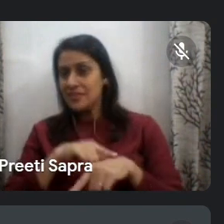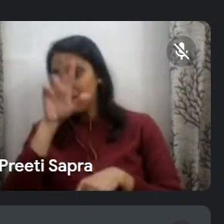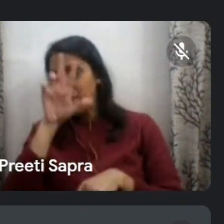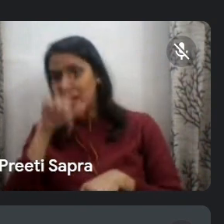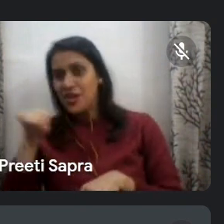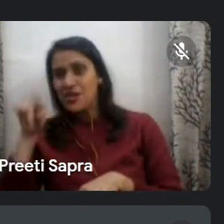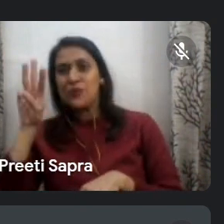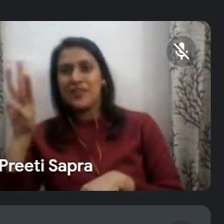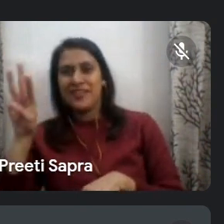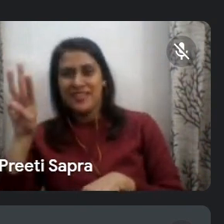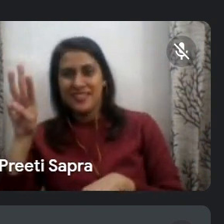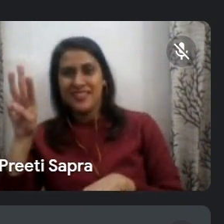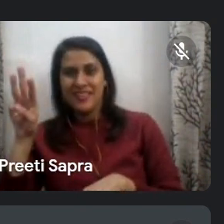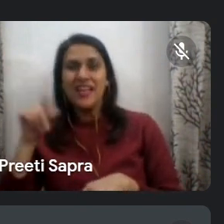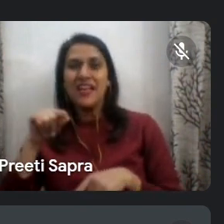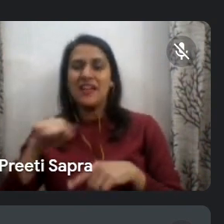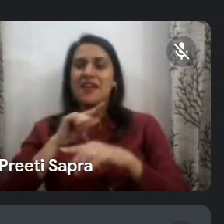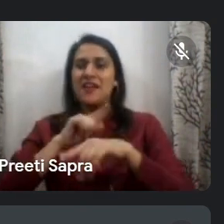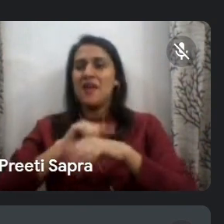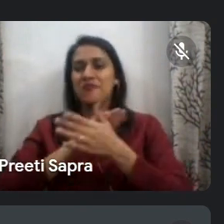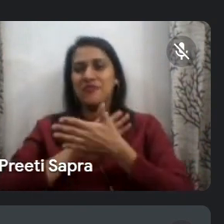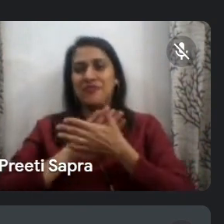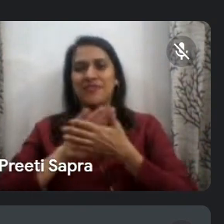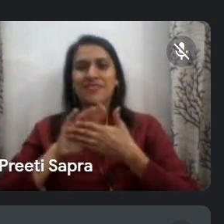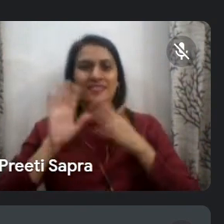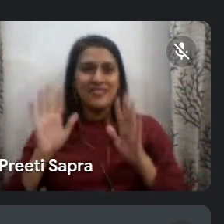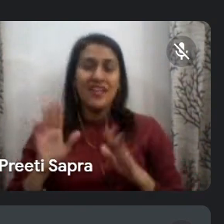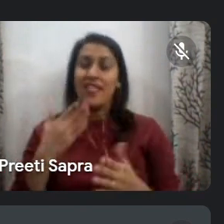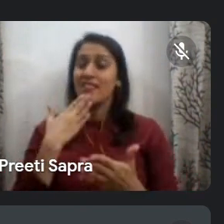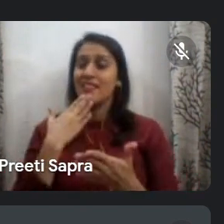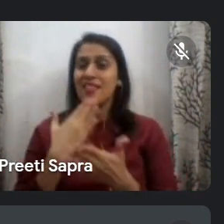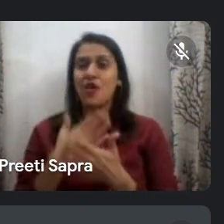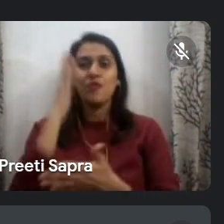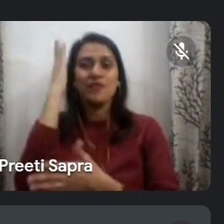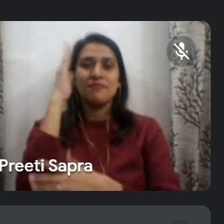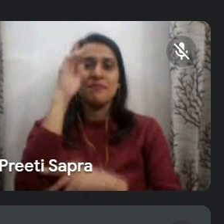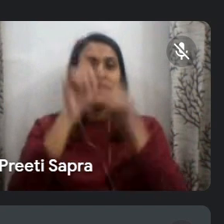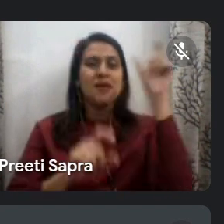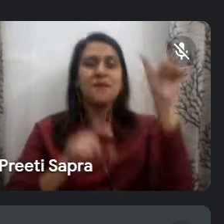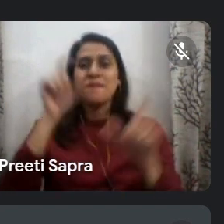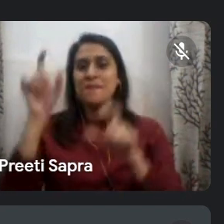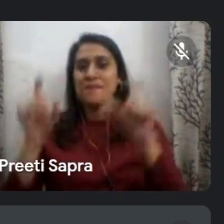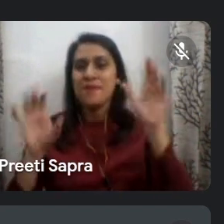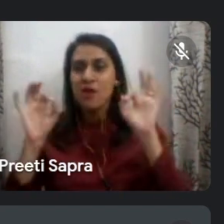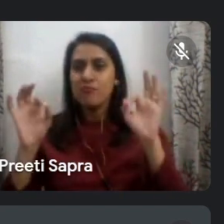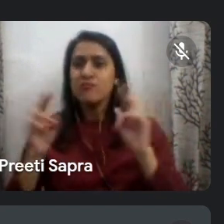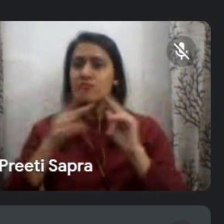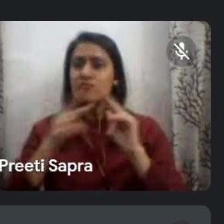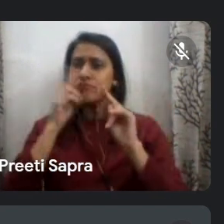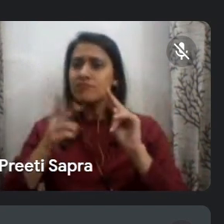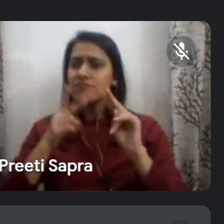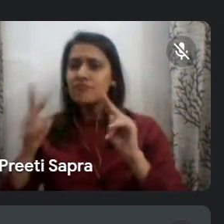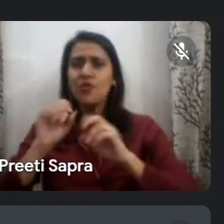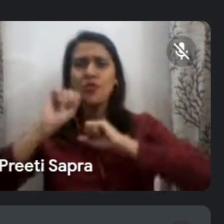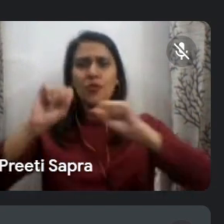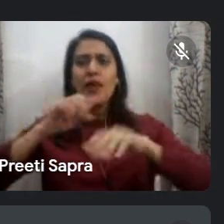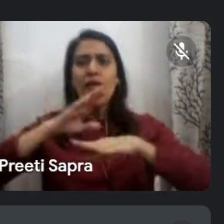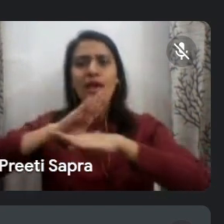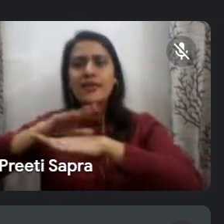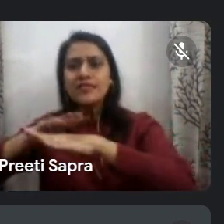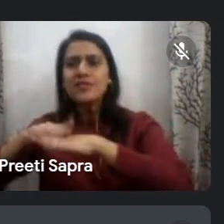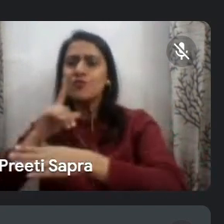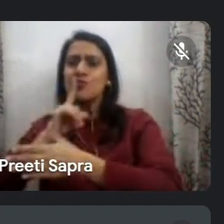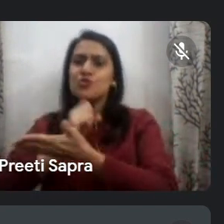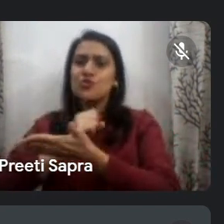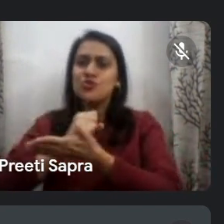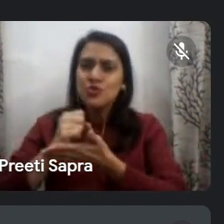this session up. It was absolutely wonderful to have our speakers, talk about so many of their experiences with all honesty. I think these are